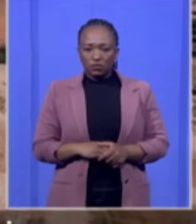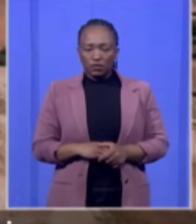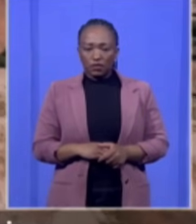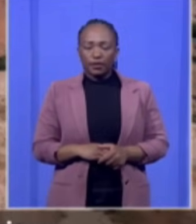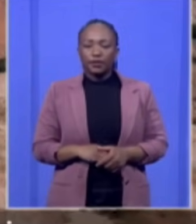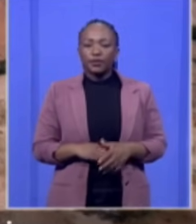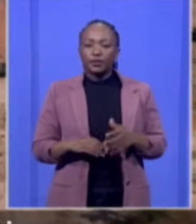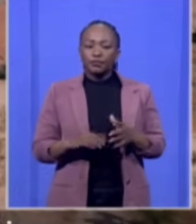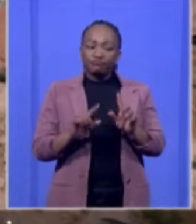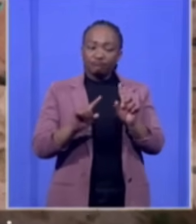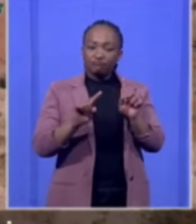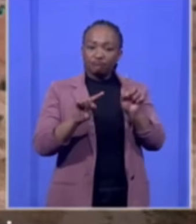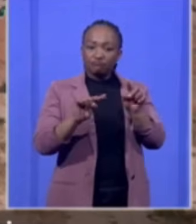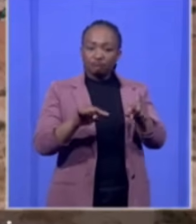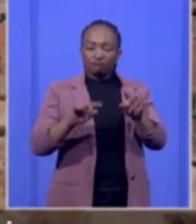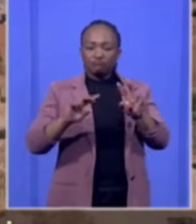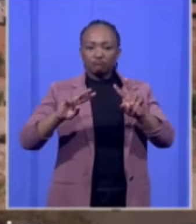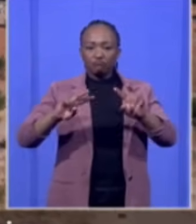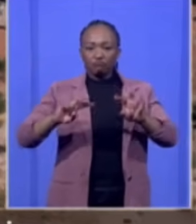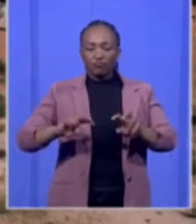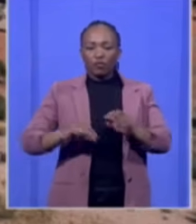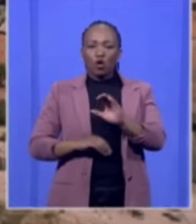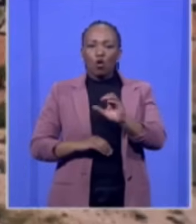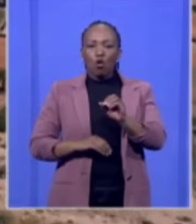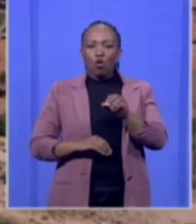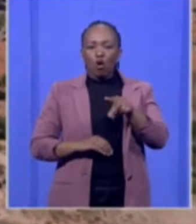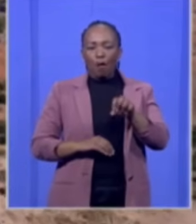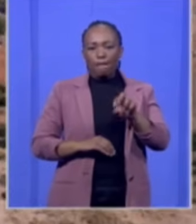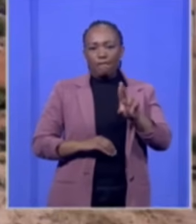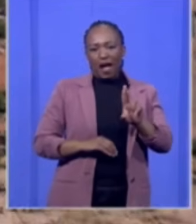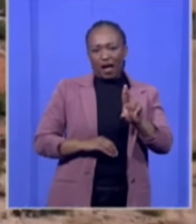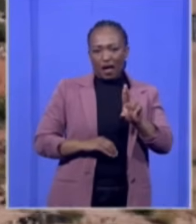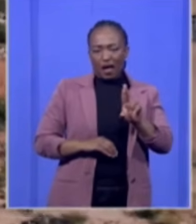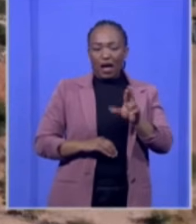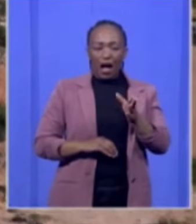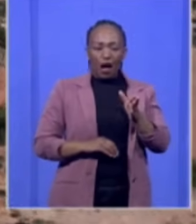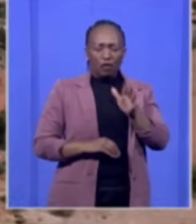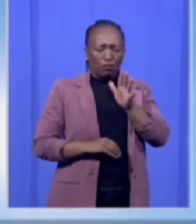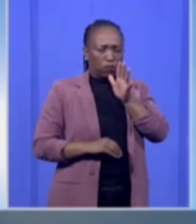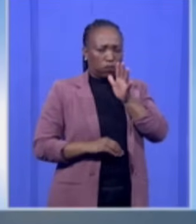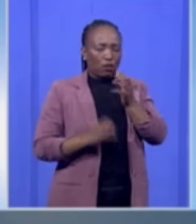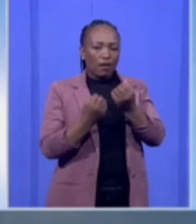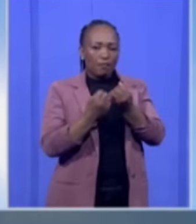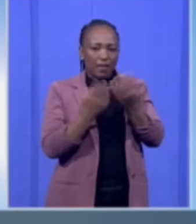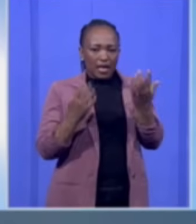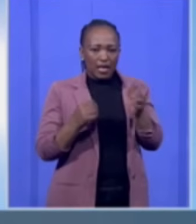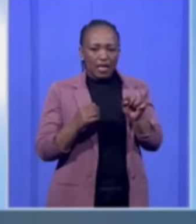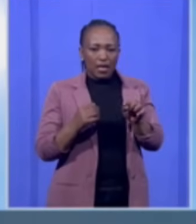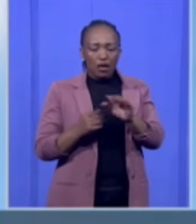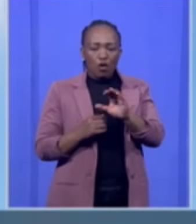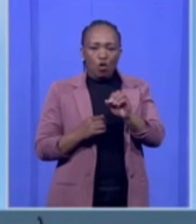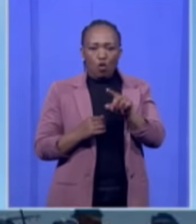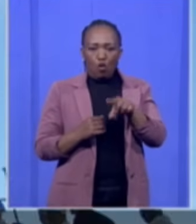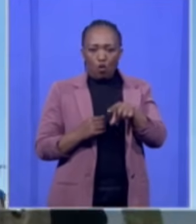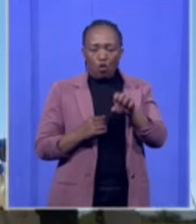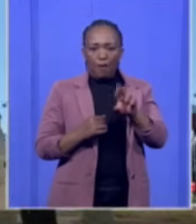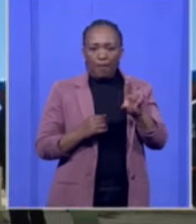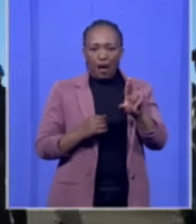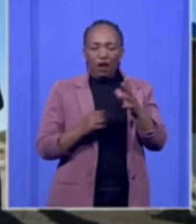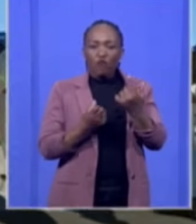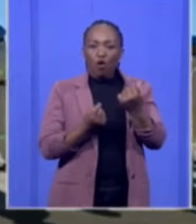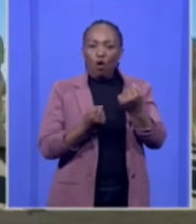Dipatlisiso tse neng di entswe di bontsha koporo e le ngata morafong wa Copperton le Okip. Mme koporo ena e tla thusa tlhahisong ya makoloi ya